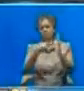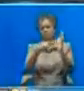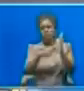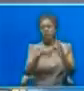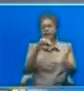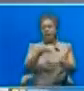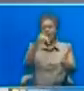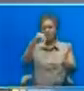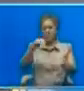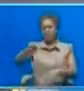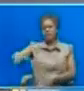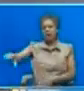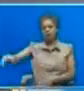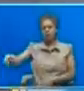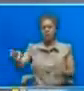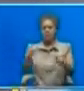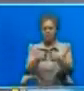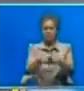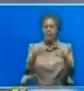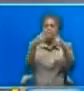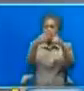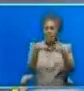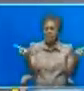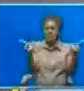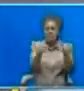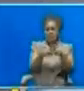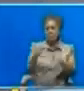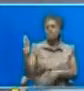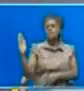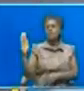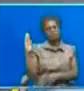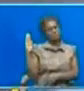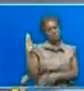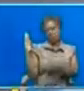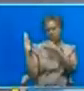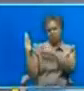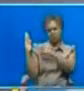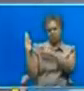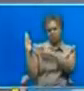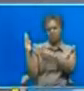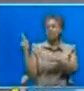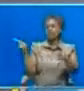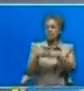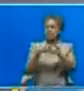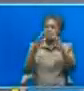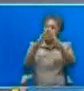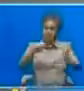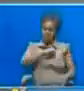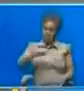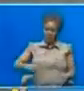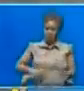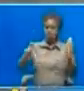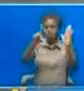affect the counties. But, you know, in terms of security matter, you know, this Senate is also a house for